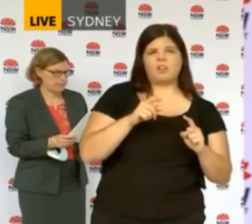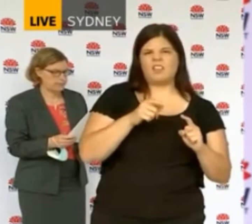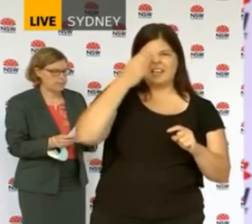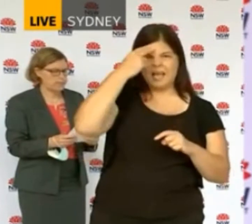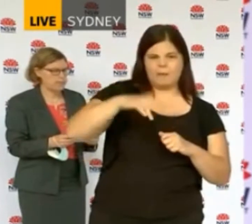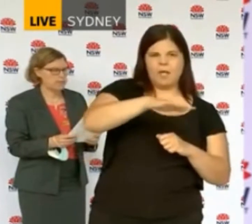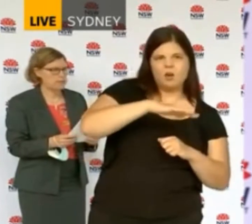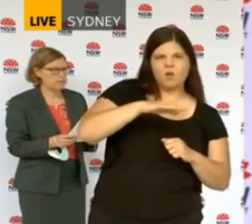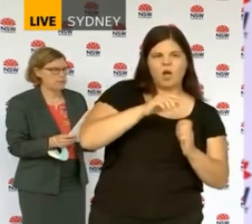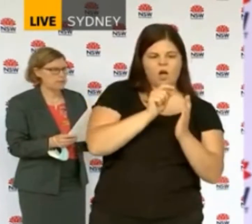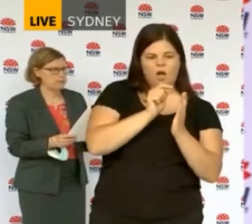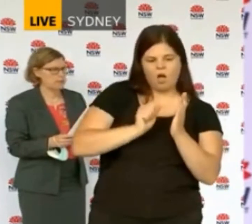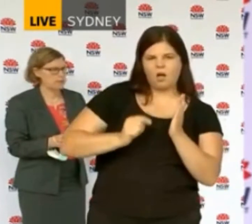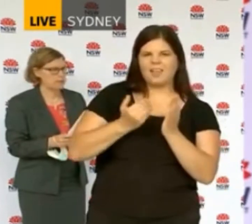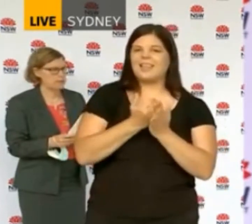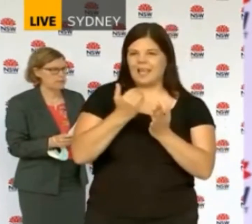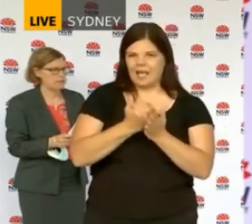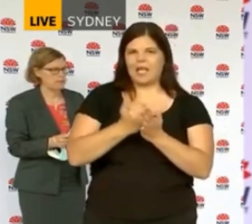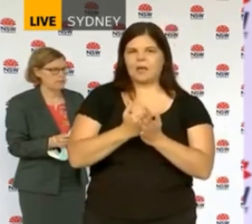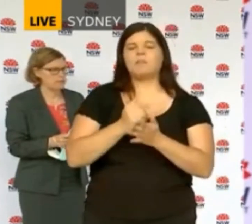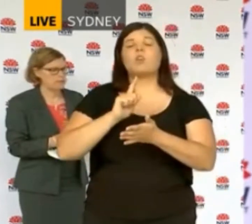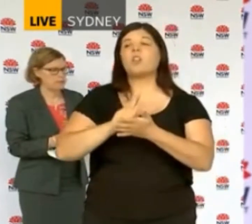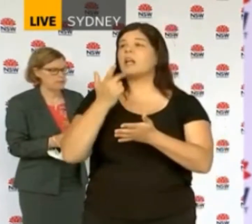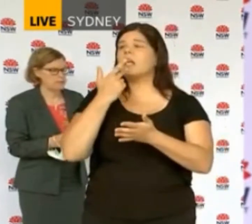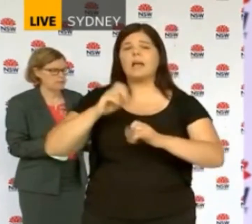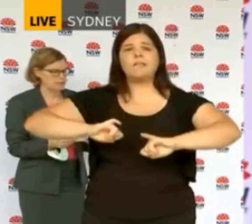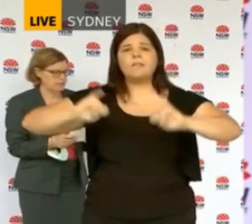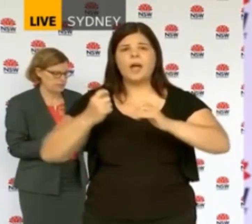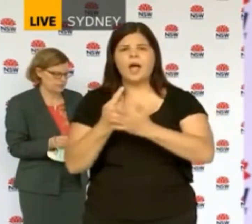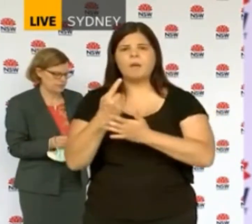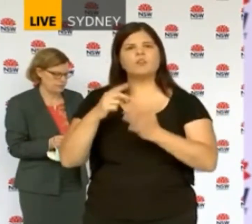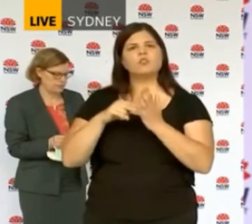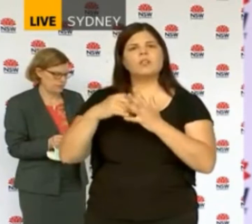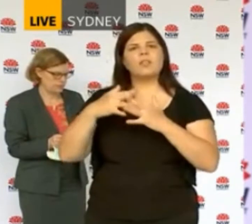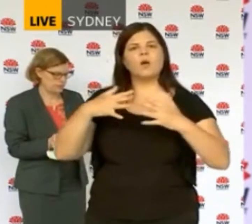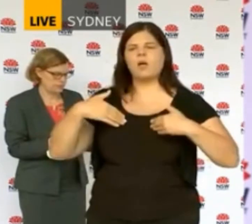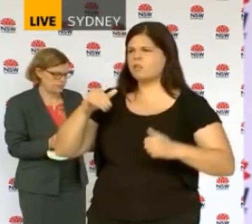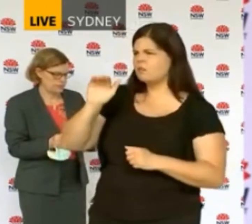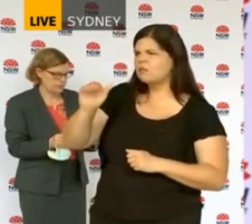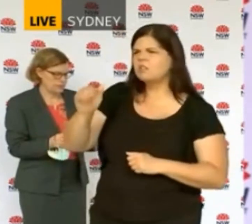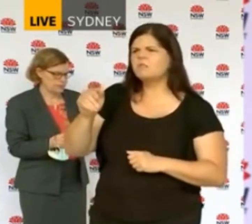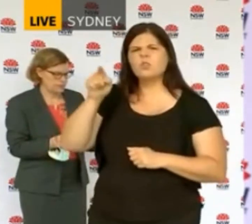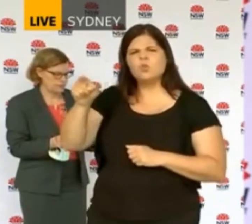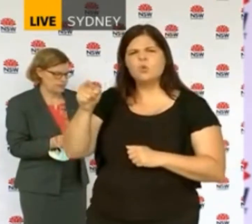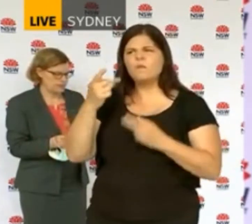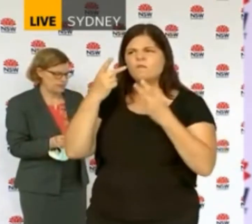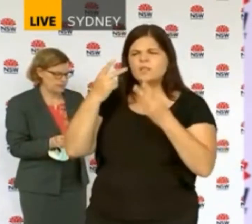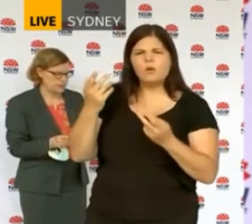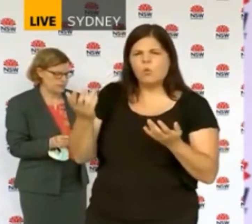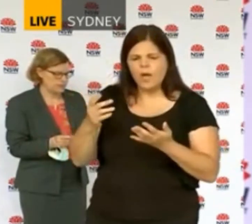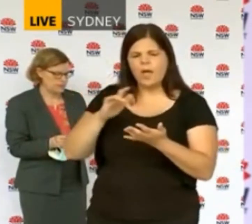touch, that you are able to accurately give us your itinerary to help us minimise any impacts going